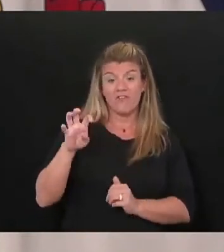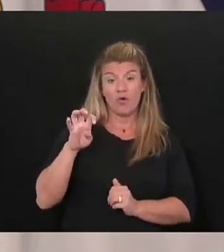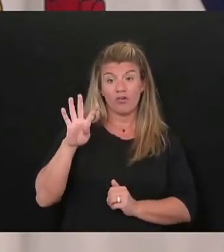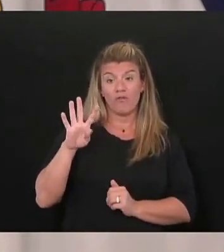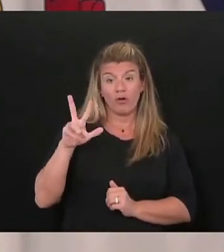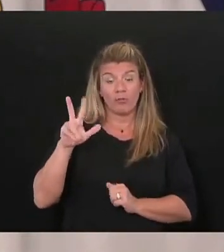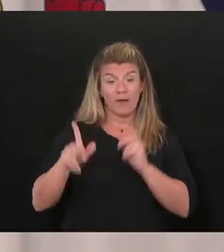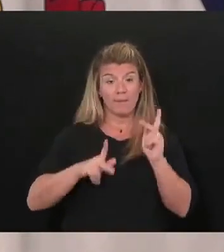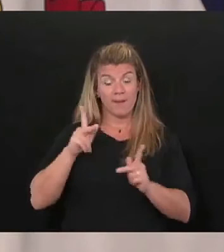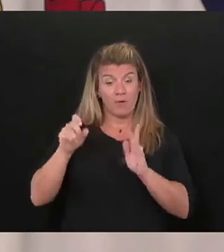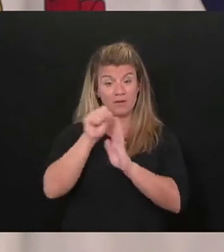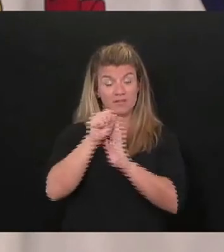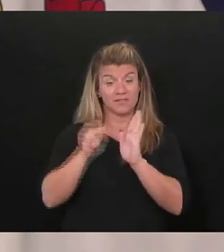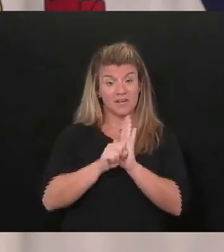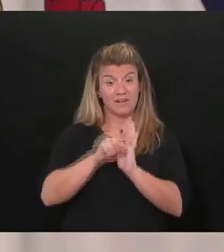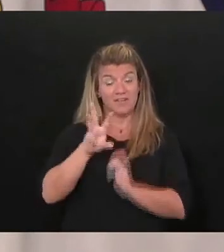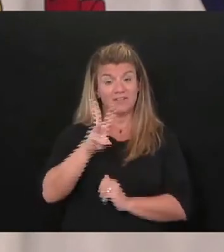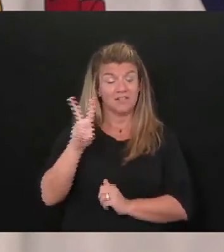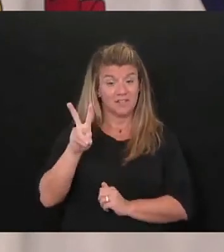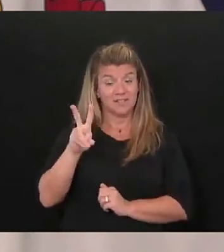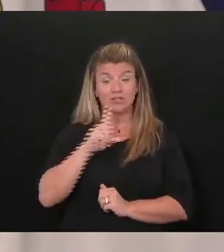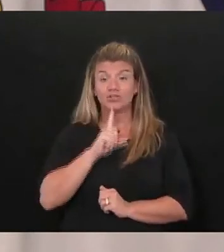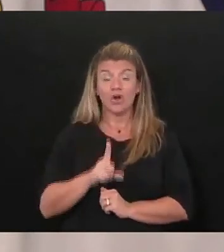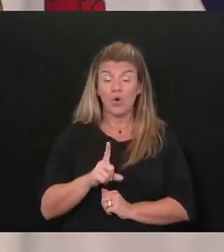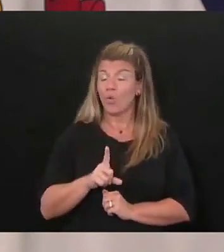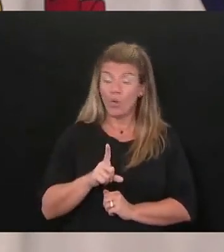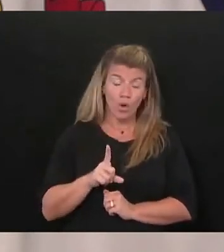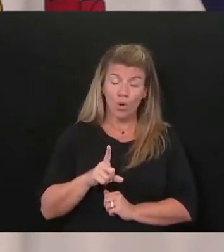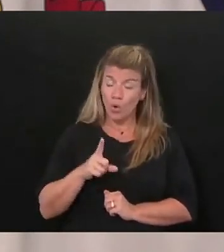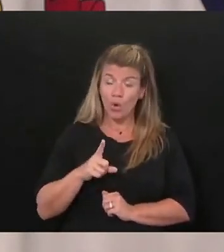302,443 people in the state of West Virginia. So we've